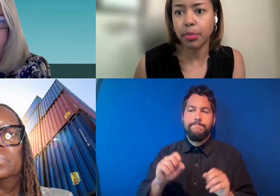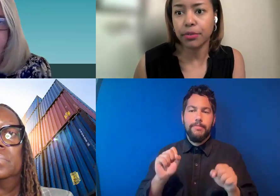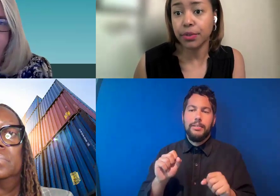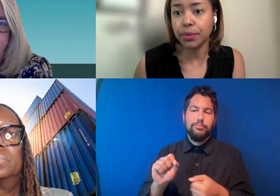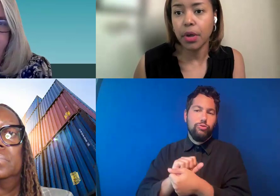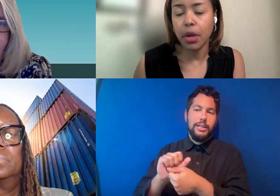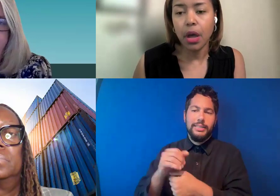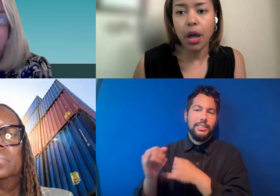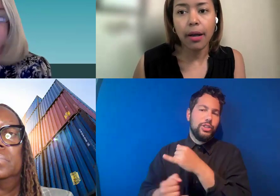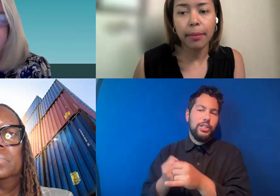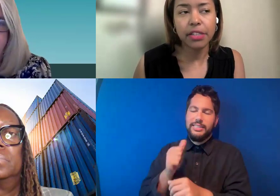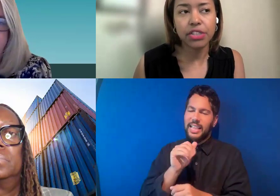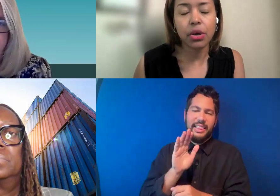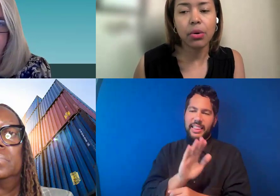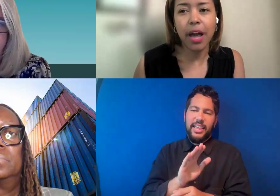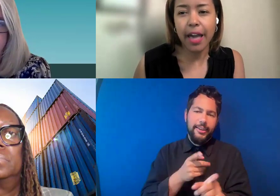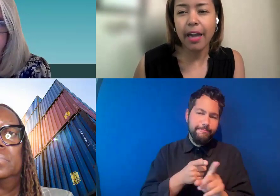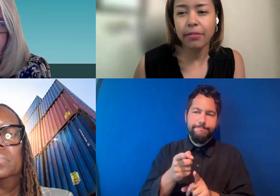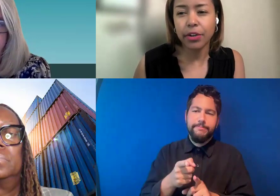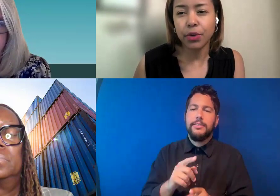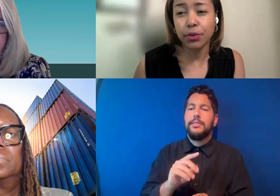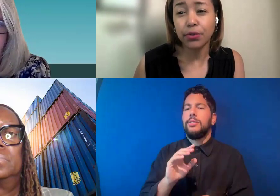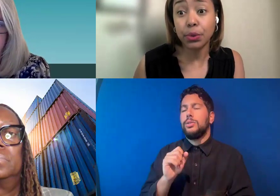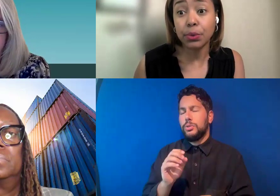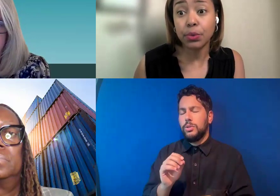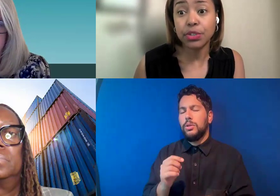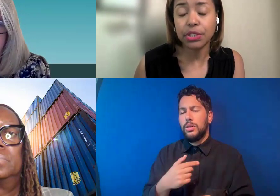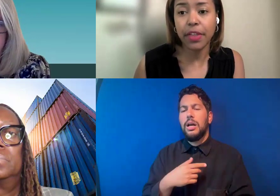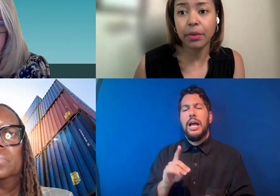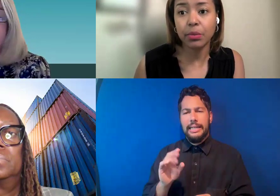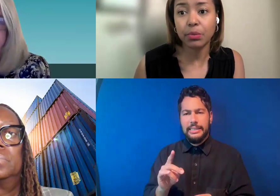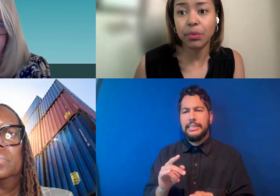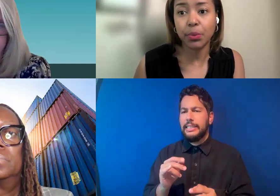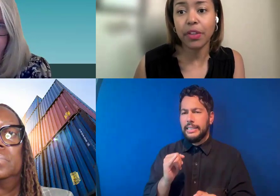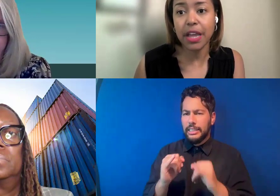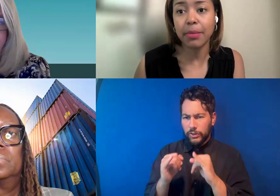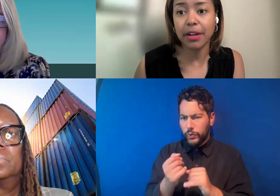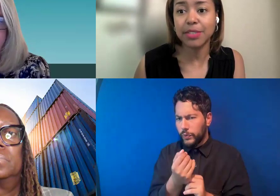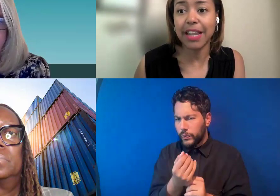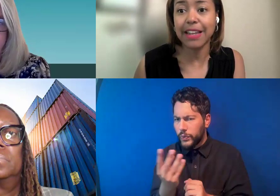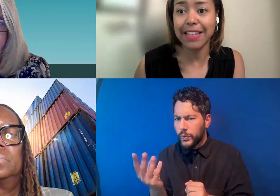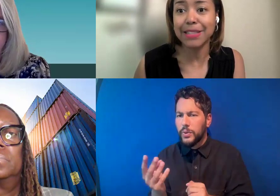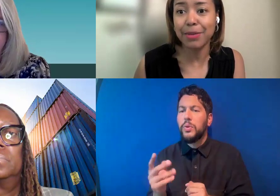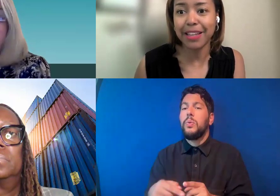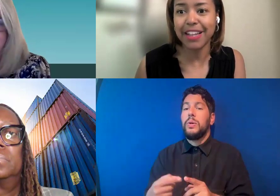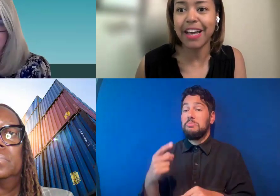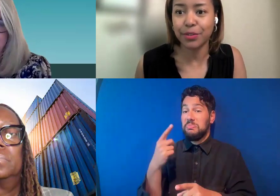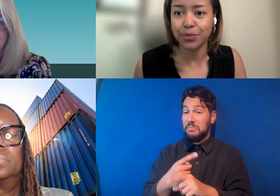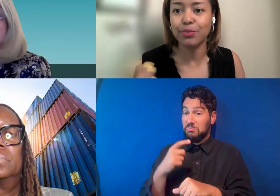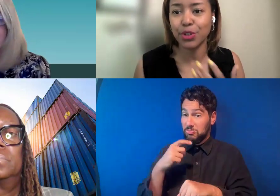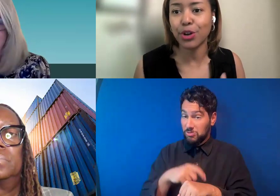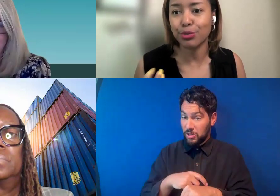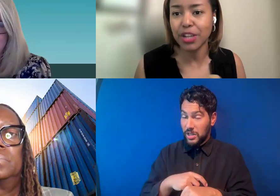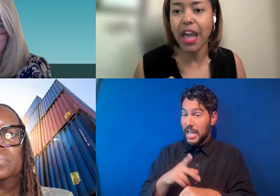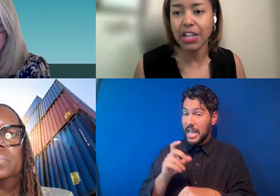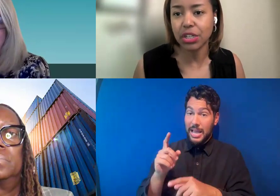international. That's not their purview. And so I have interviewed a few so that when the time comes that I need them, I